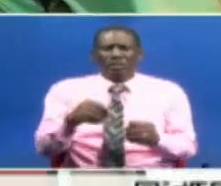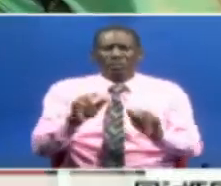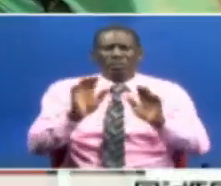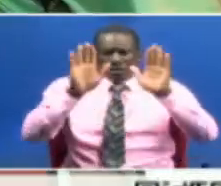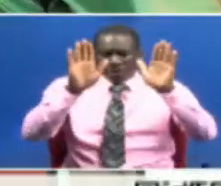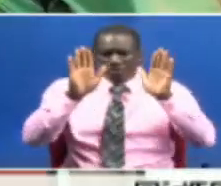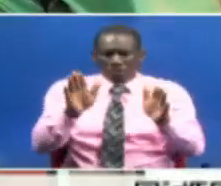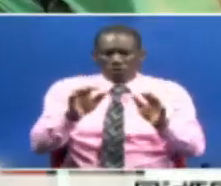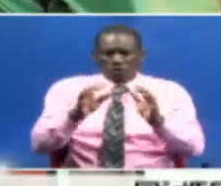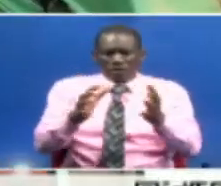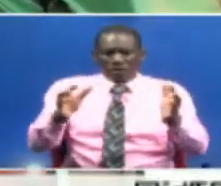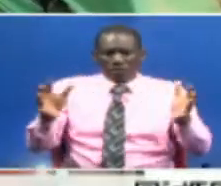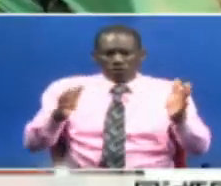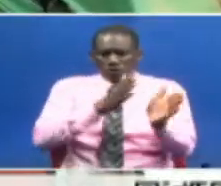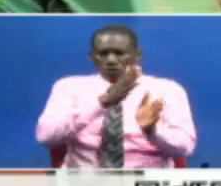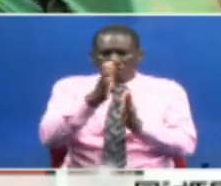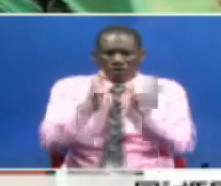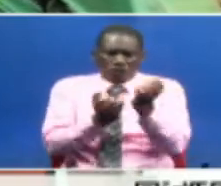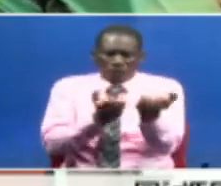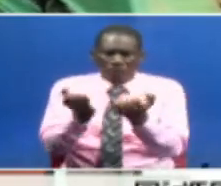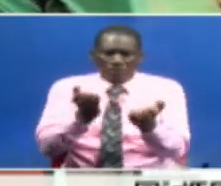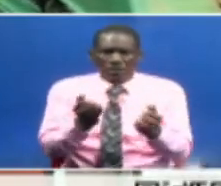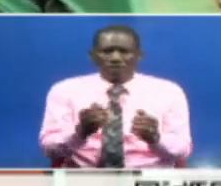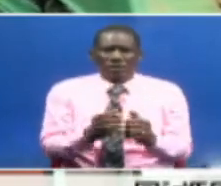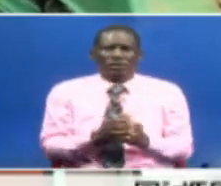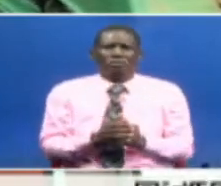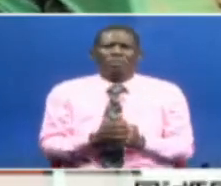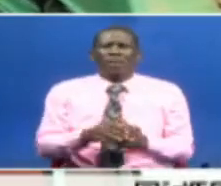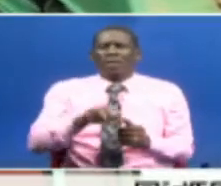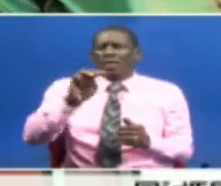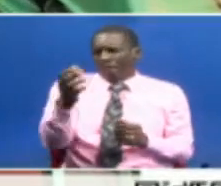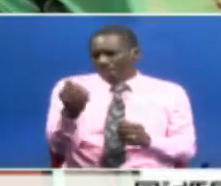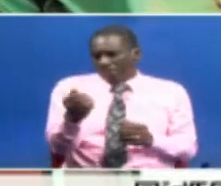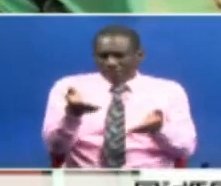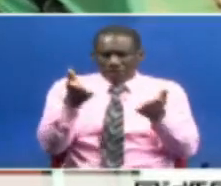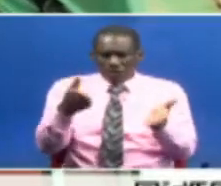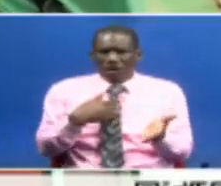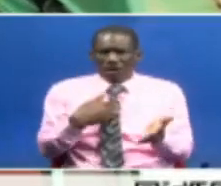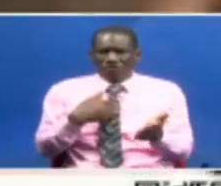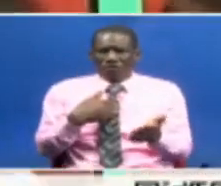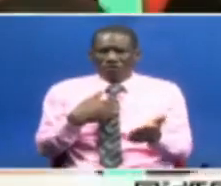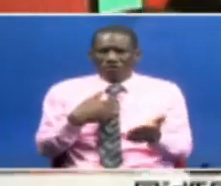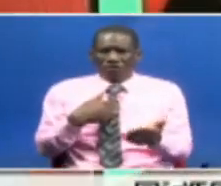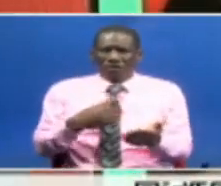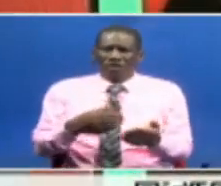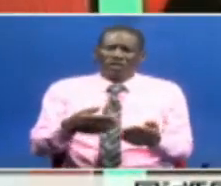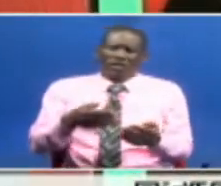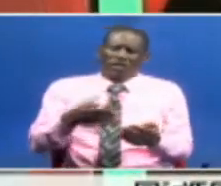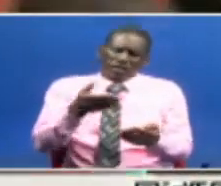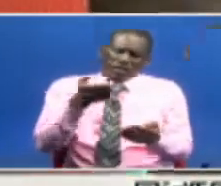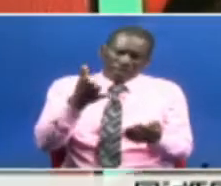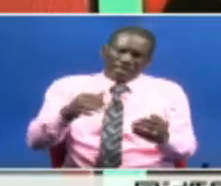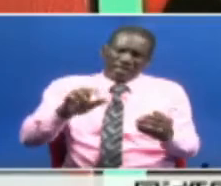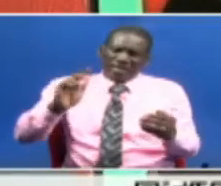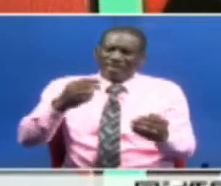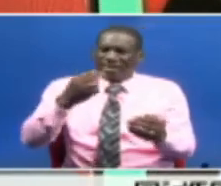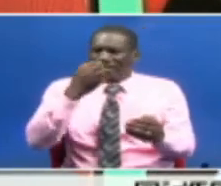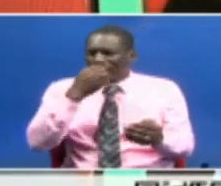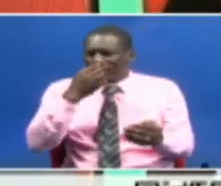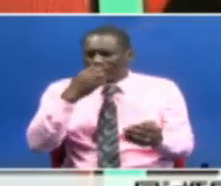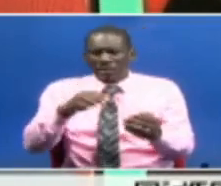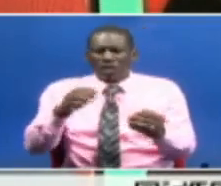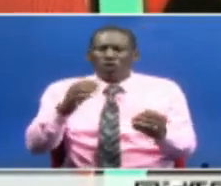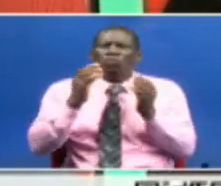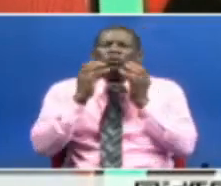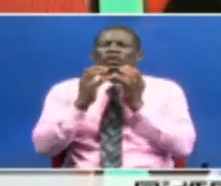to the expansion plans that the business has lined up. M-Pesa currently has a footing in Kenya, Tanzania, Mozambique,